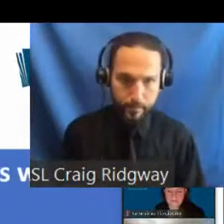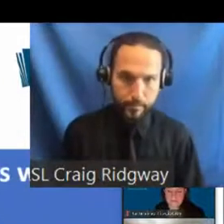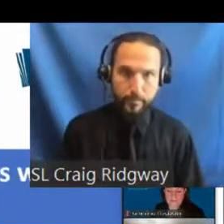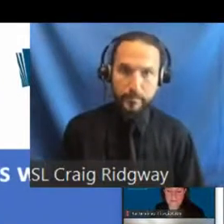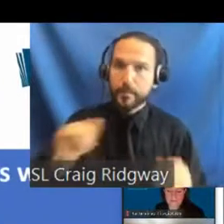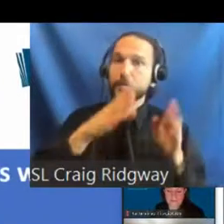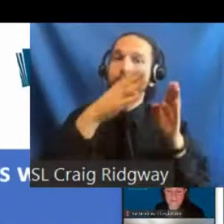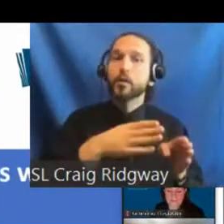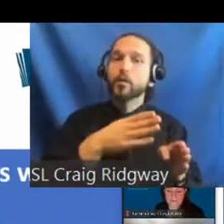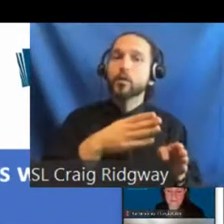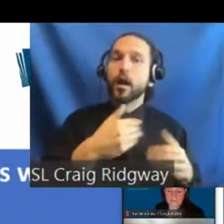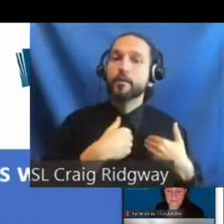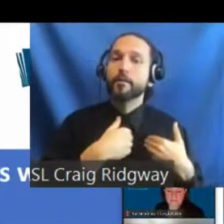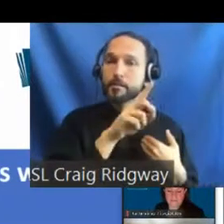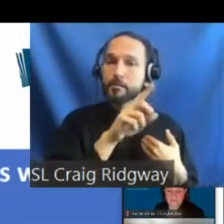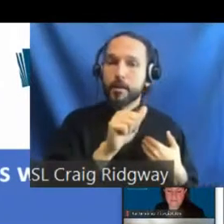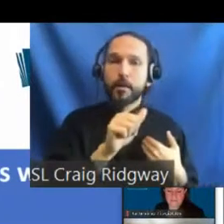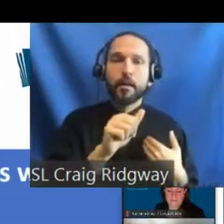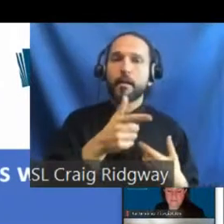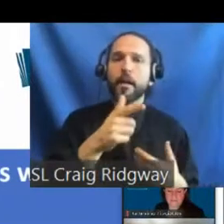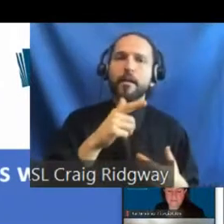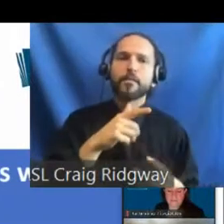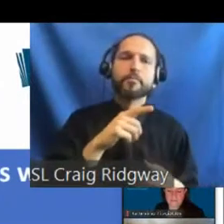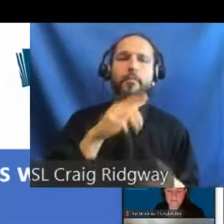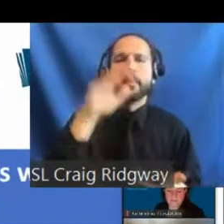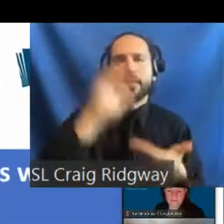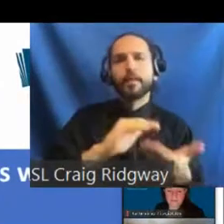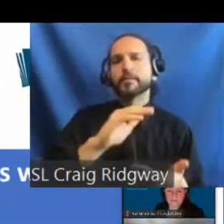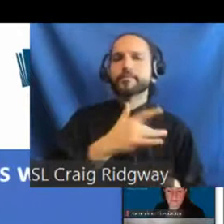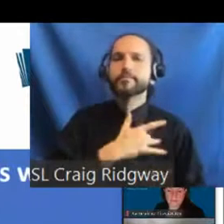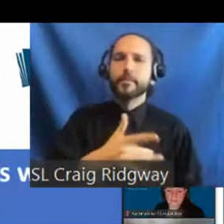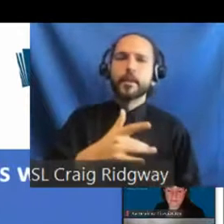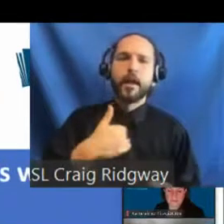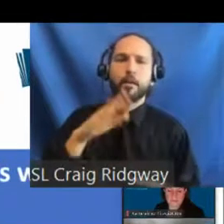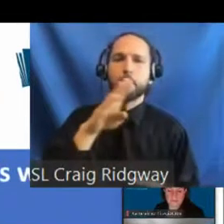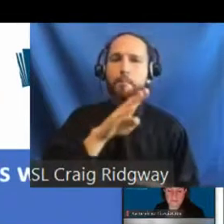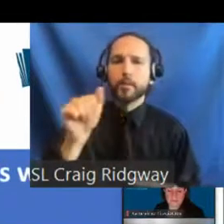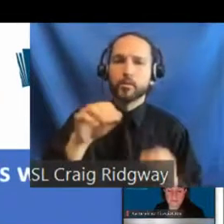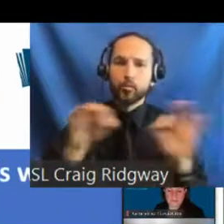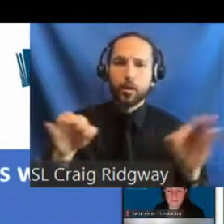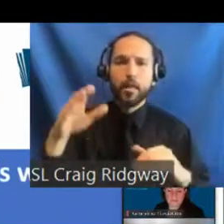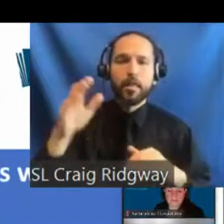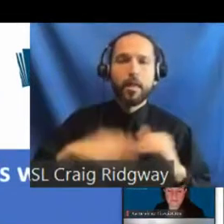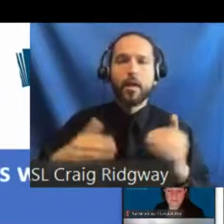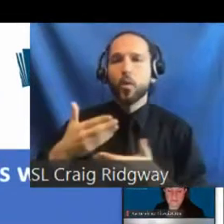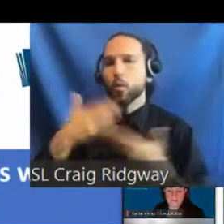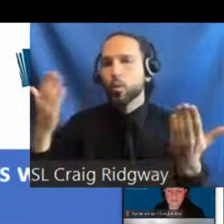disability are less likely to have completed a bachelor's degree or higher than those with no reported